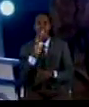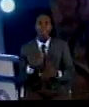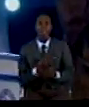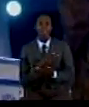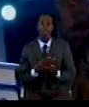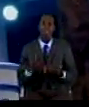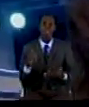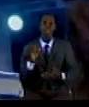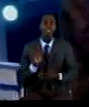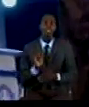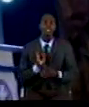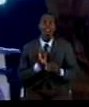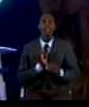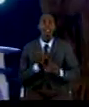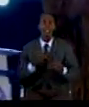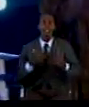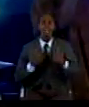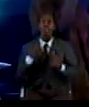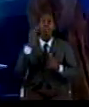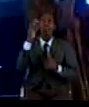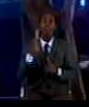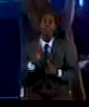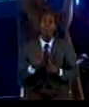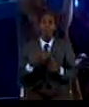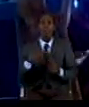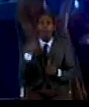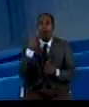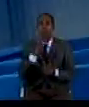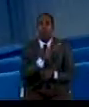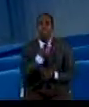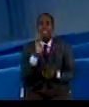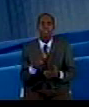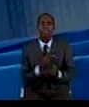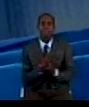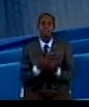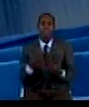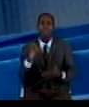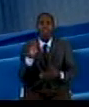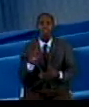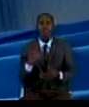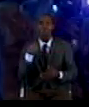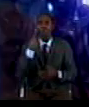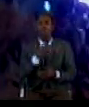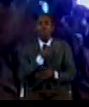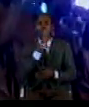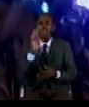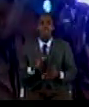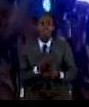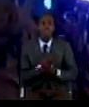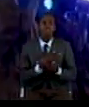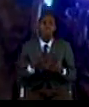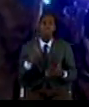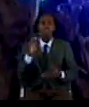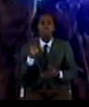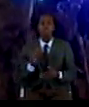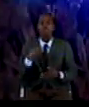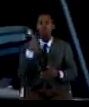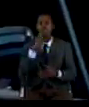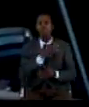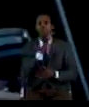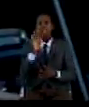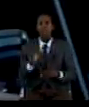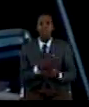Who never fails. I have a God. I have a God. Who never, who never fails.